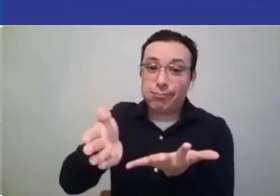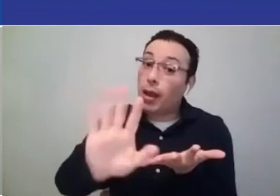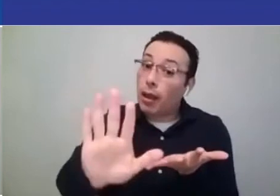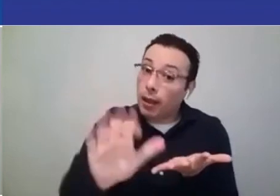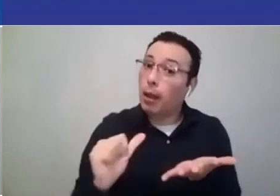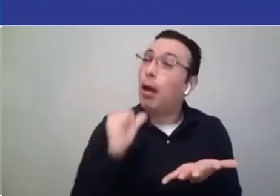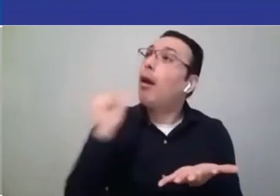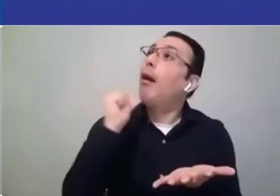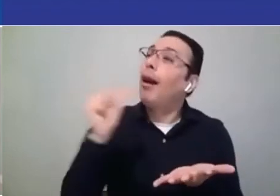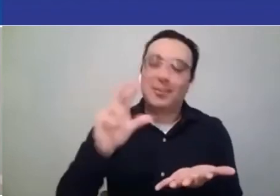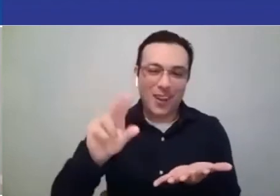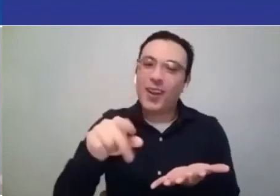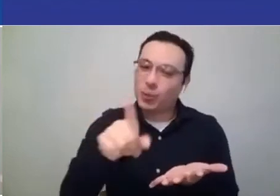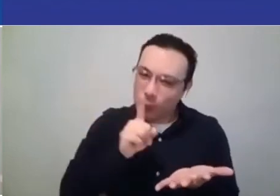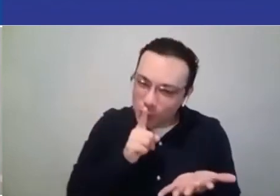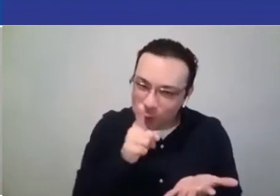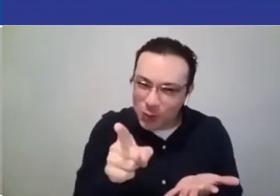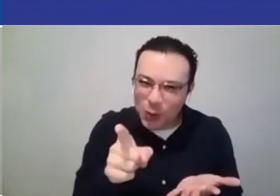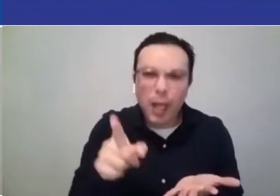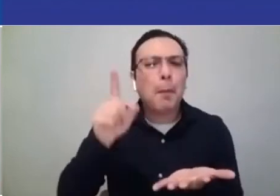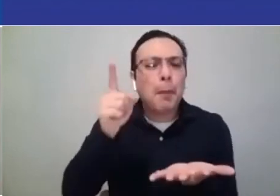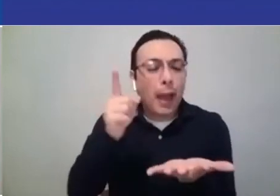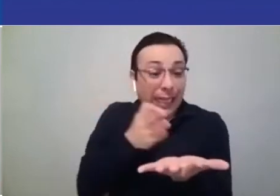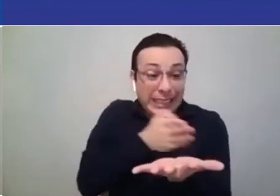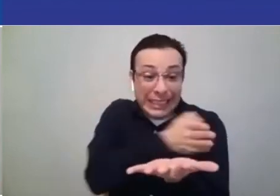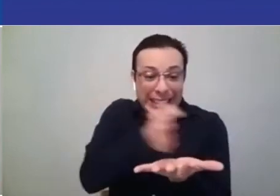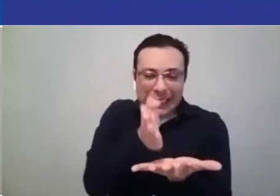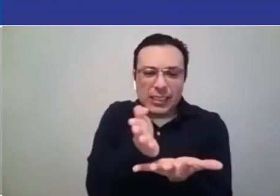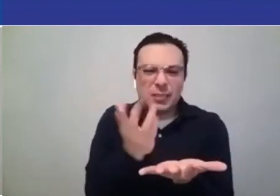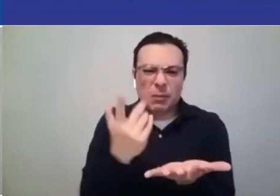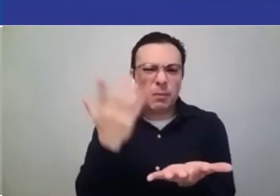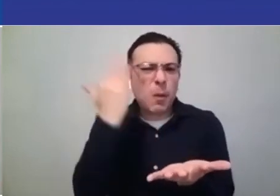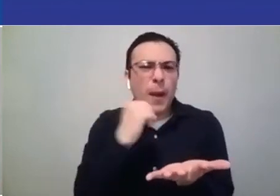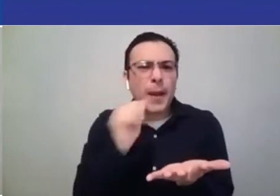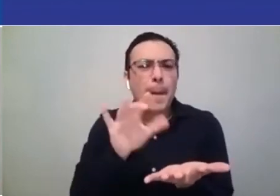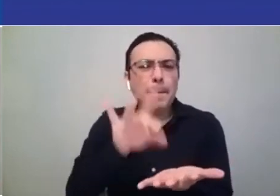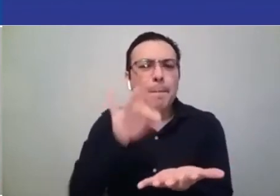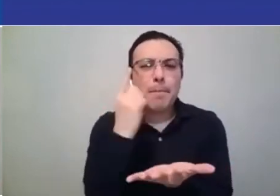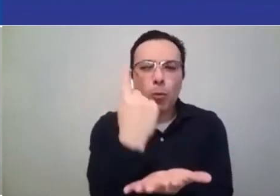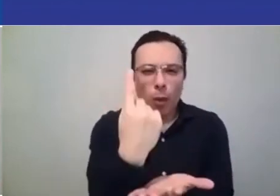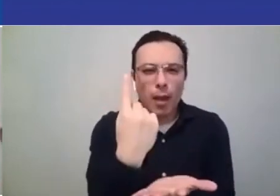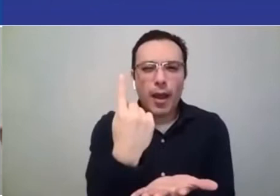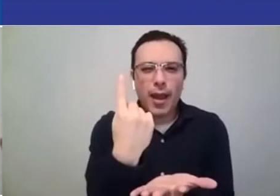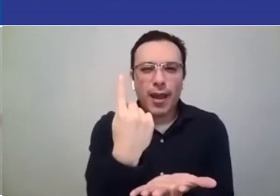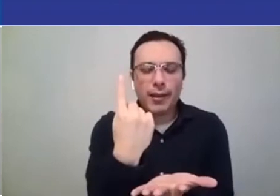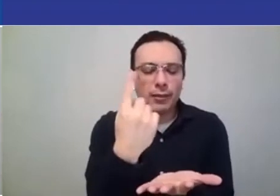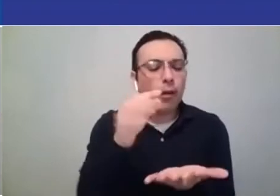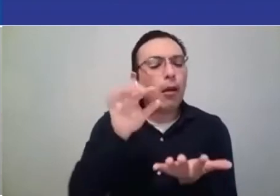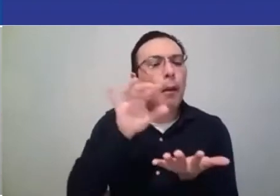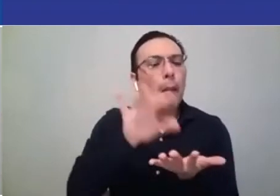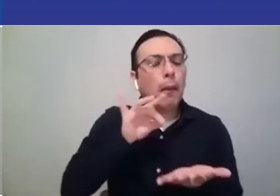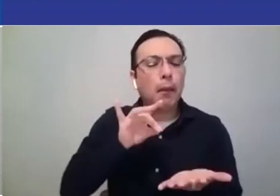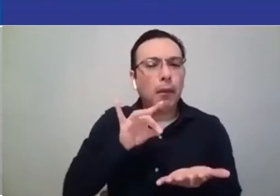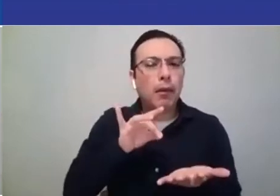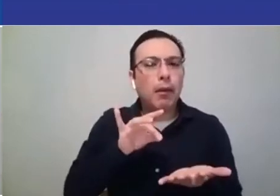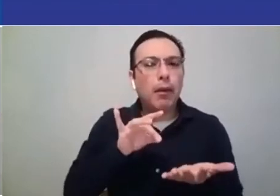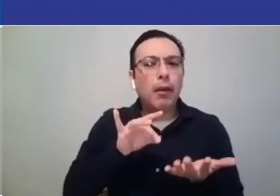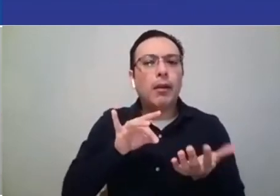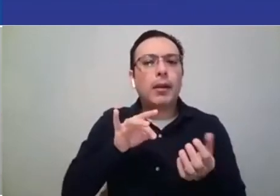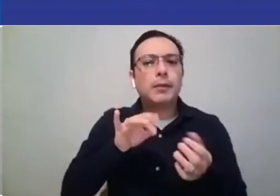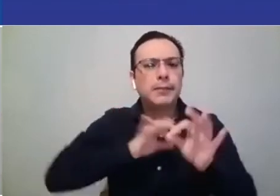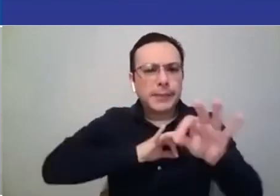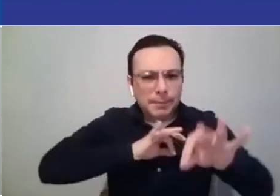pick, it's true. Maybe if you pick one, is there one particular dance that that you would